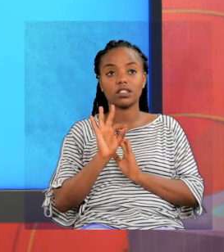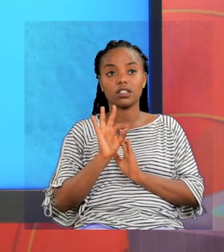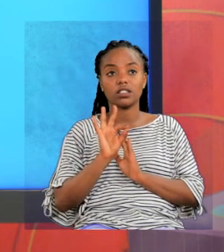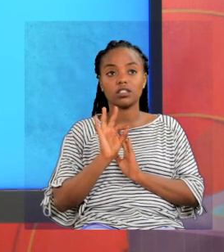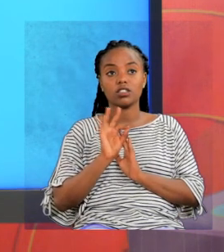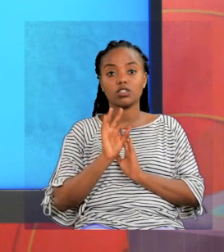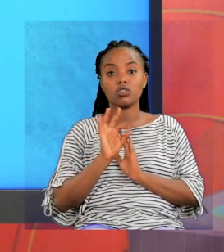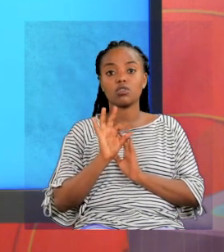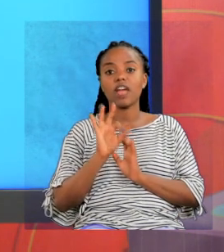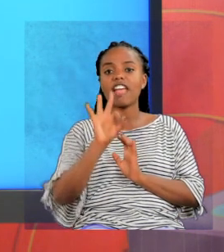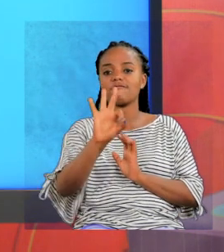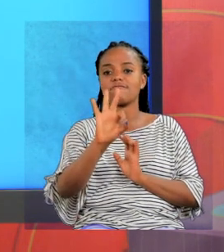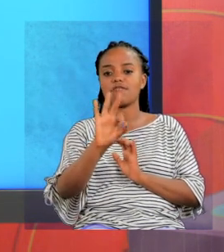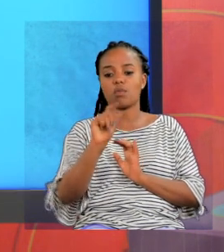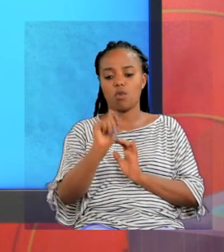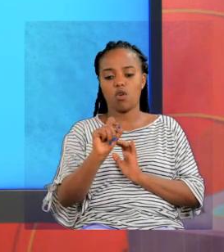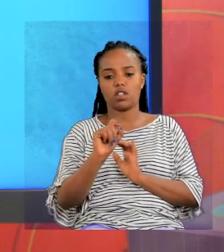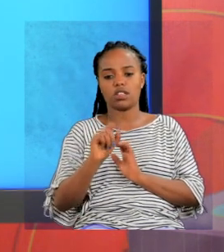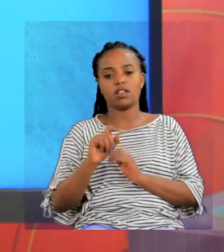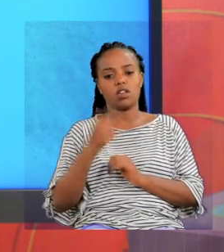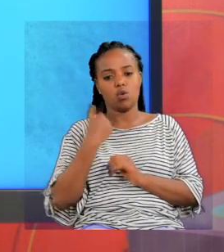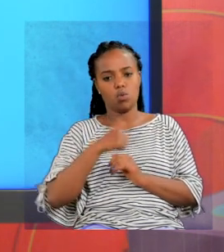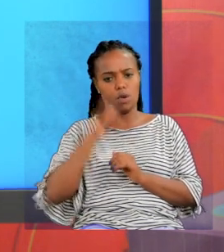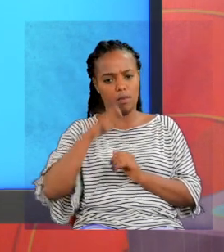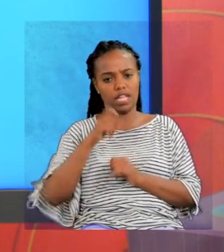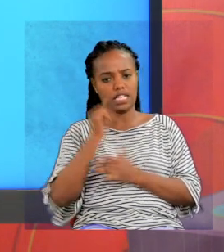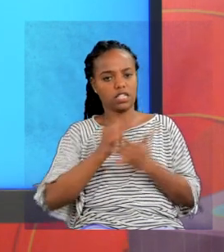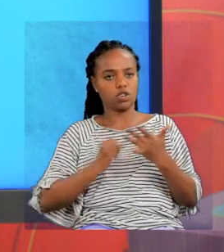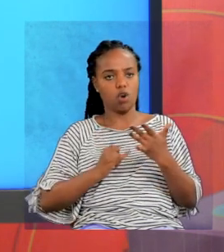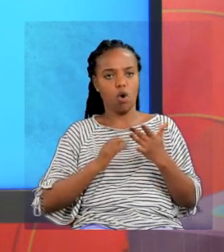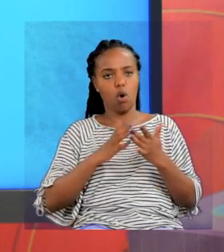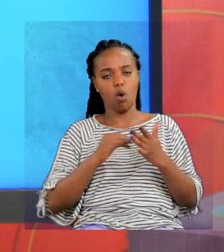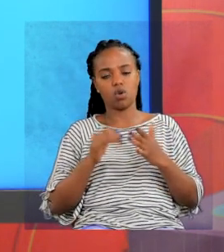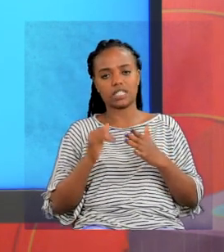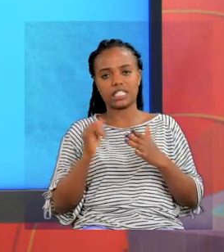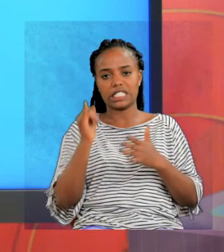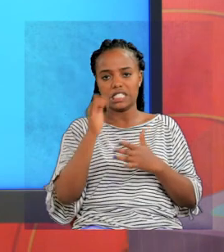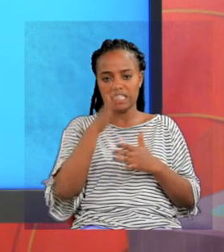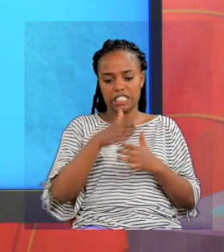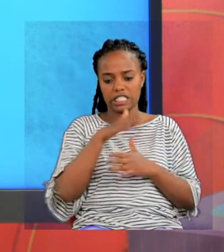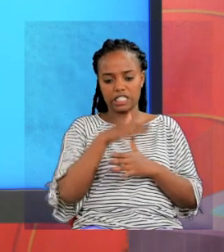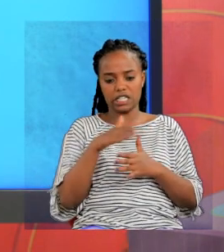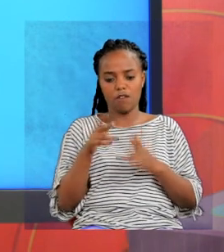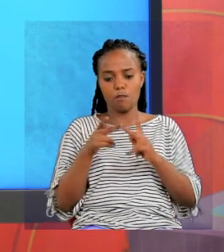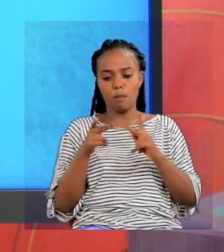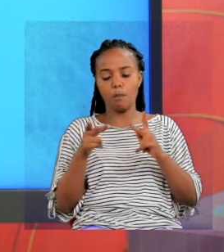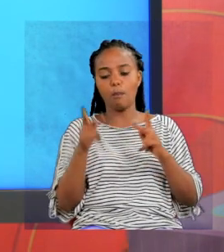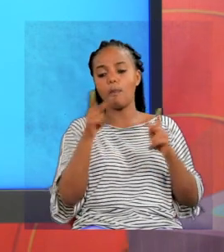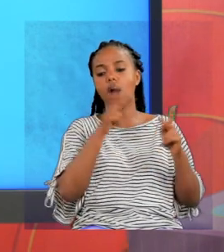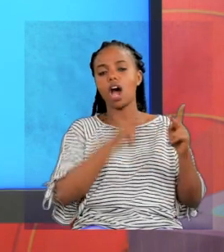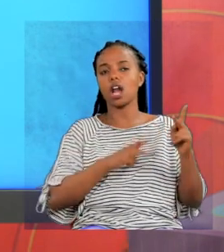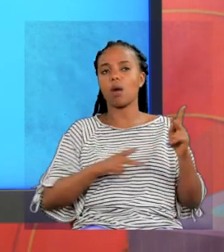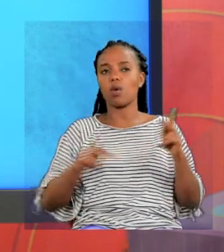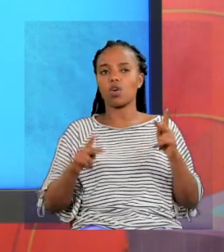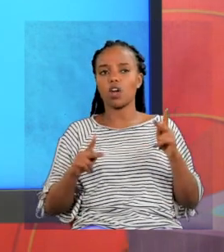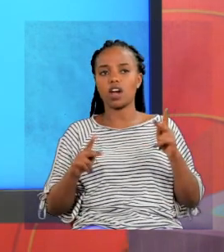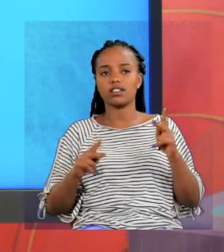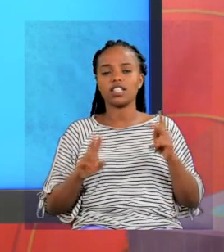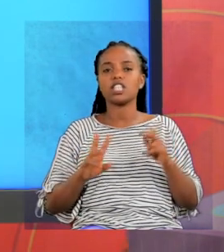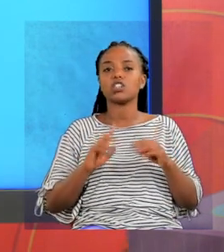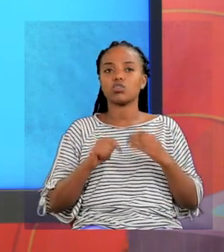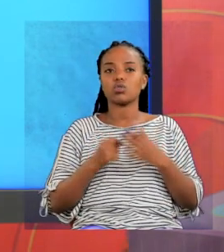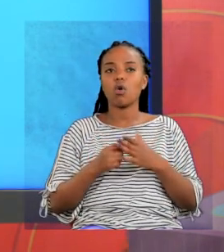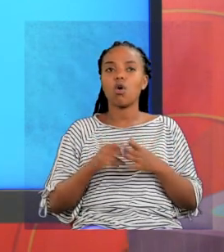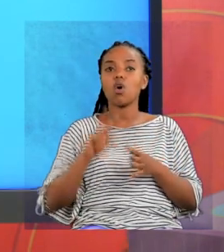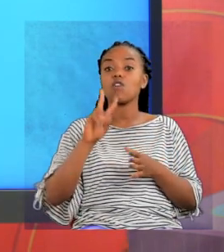the focus, we need to draw or sketch the graph of this parabola. The